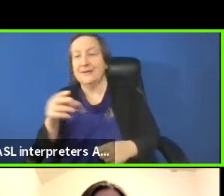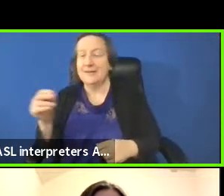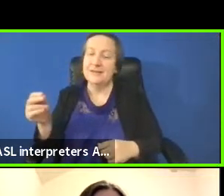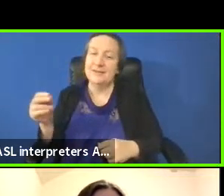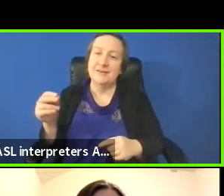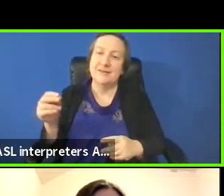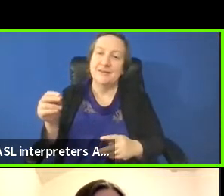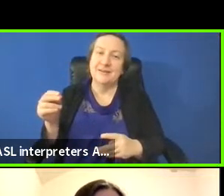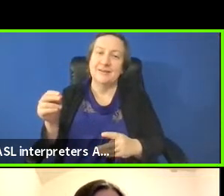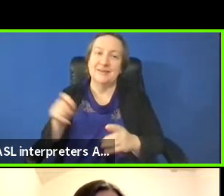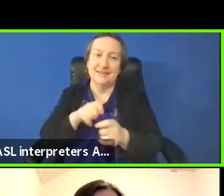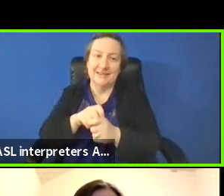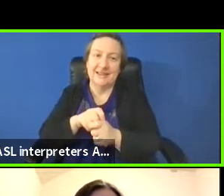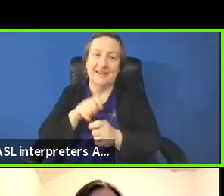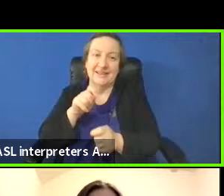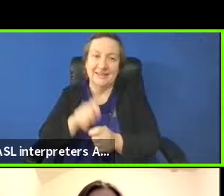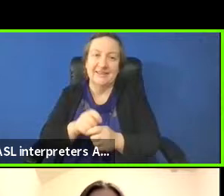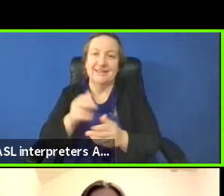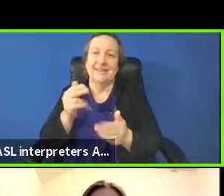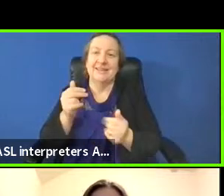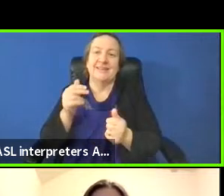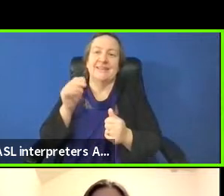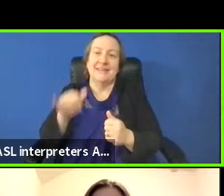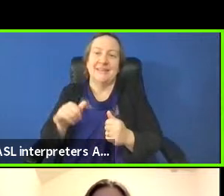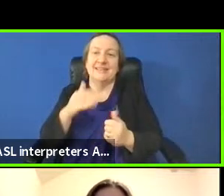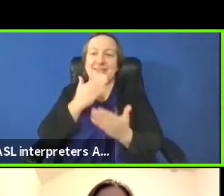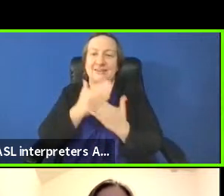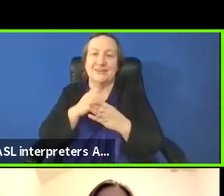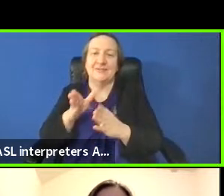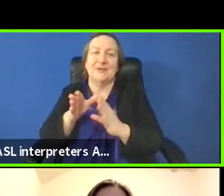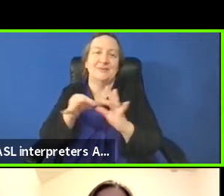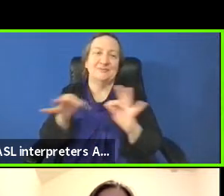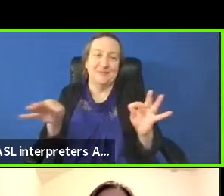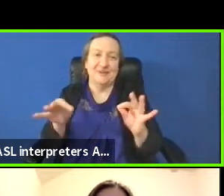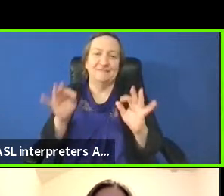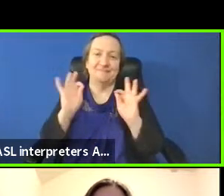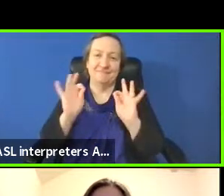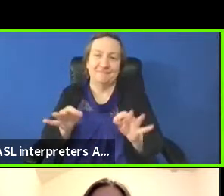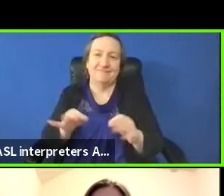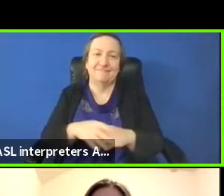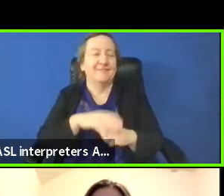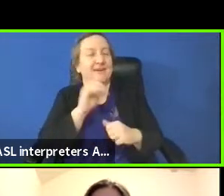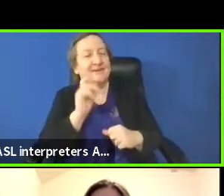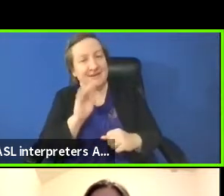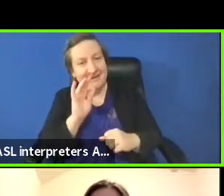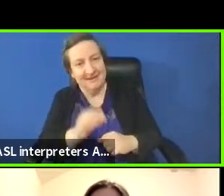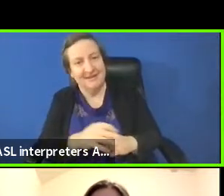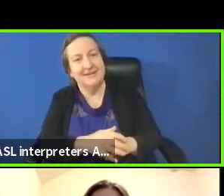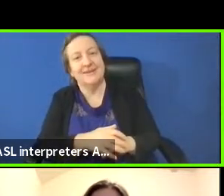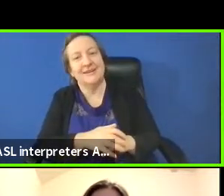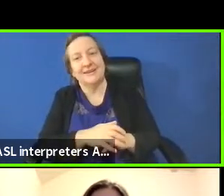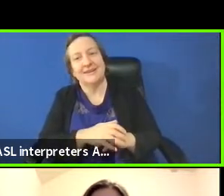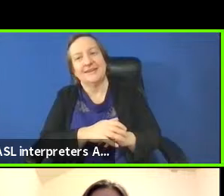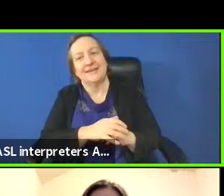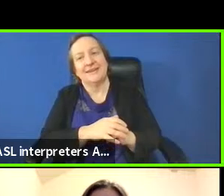and exactly. Wait, that's a good way to put it. Okay, all right. And then